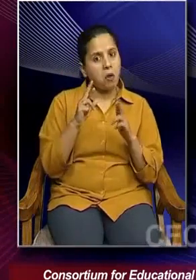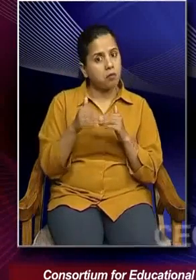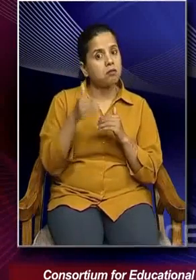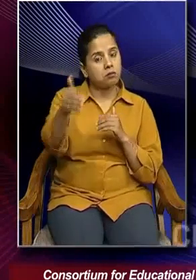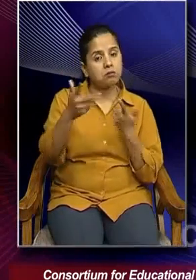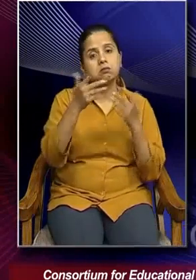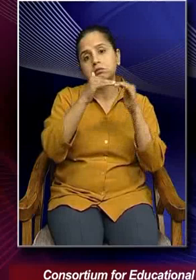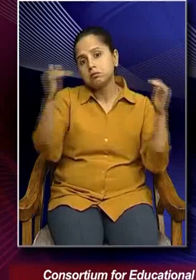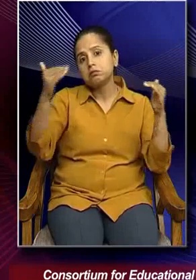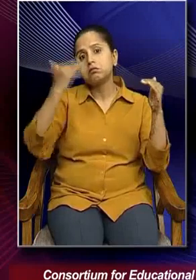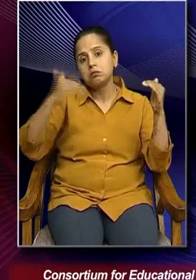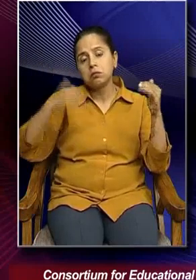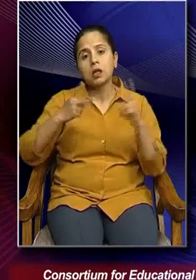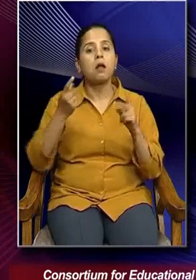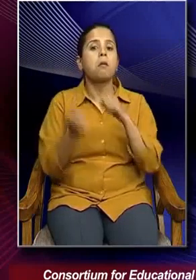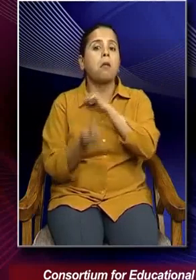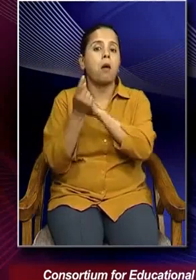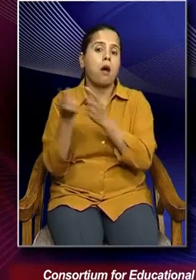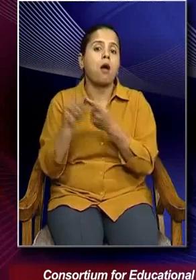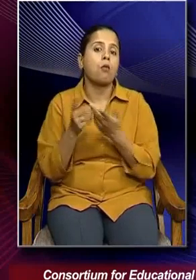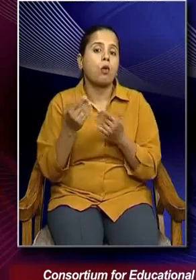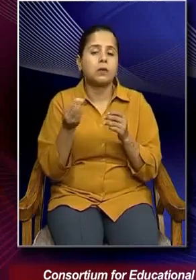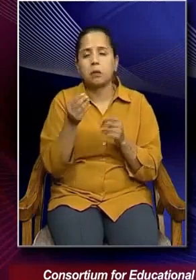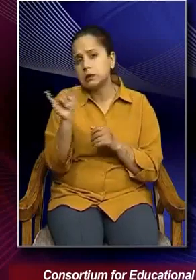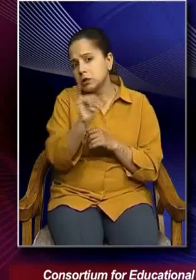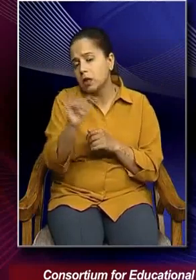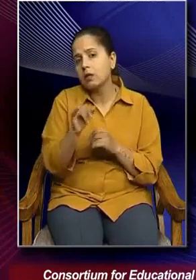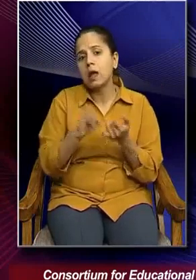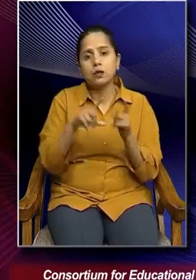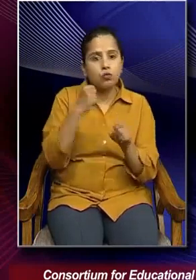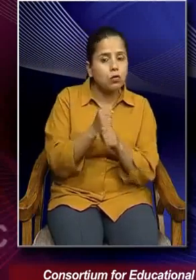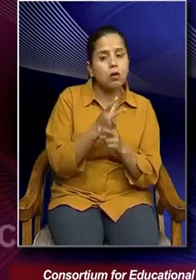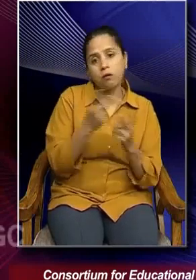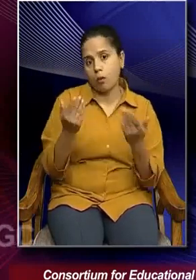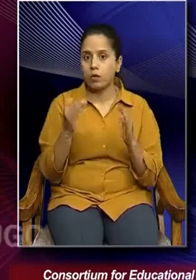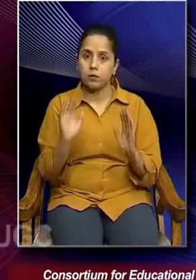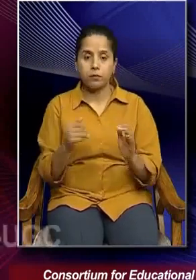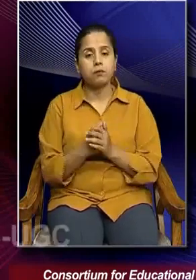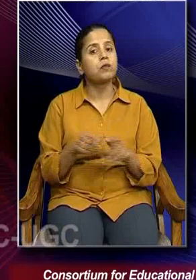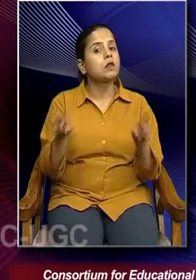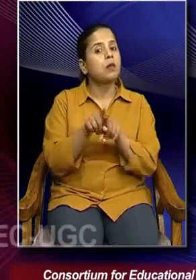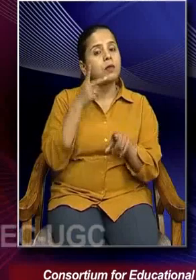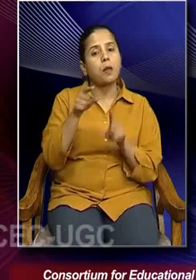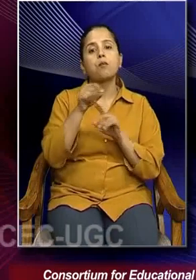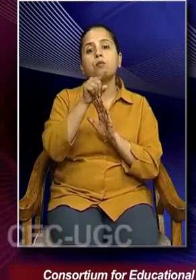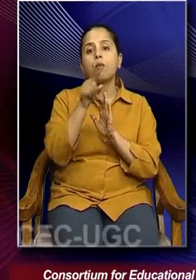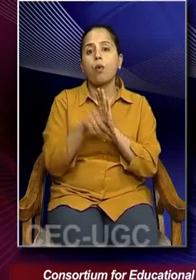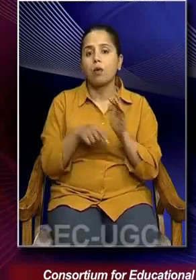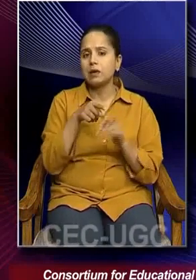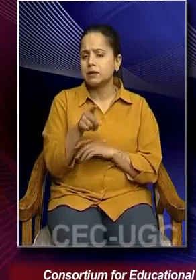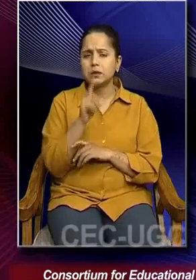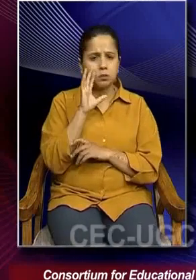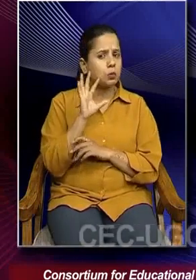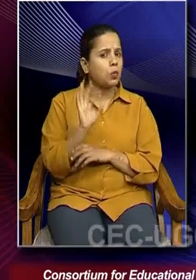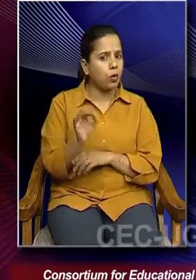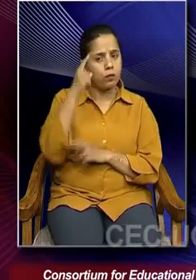horizontal repercussions in other related SDGs as well. So therefore, at the policy level, it is very